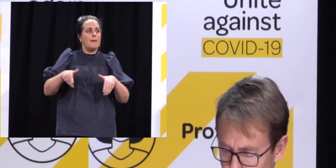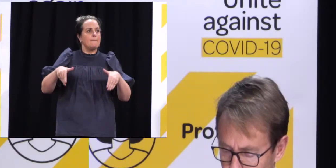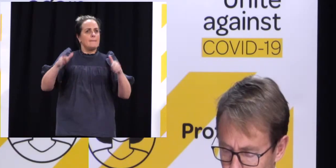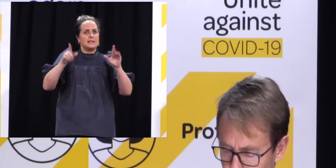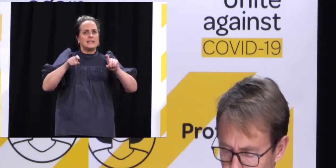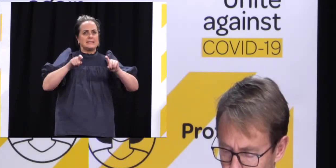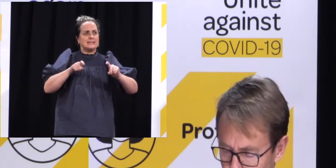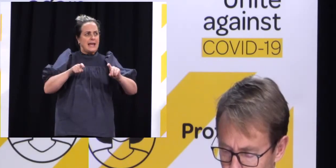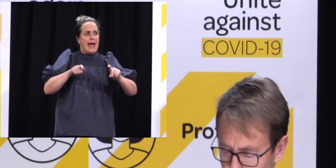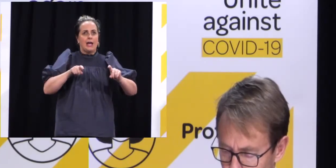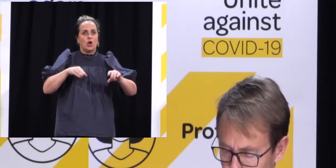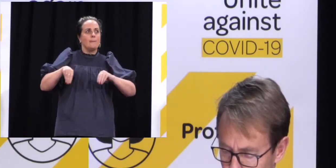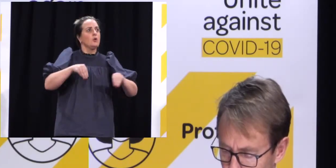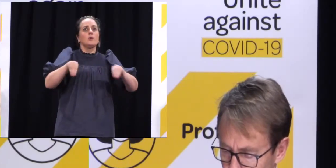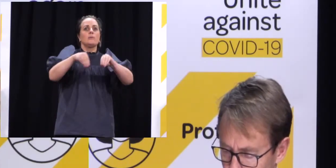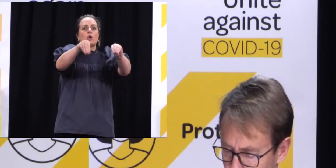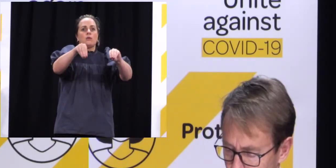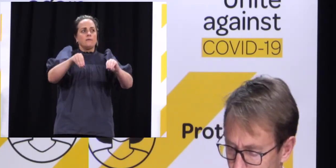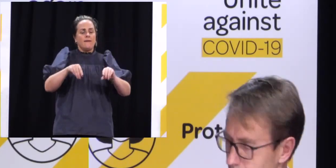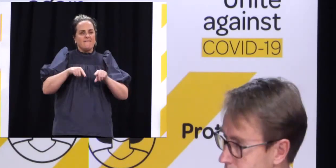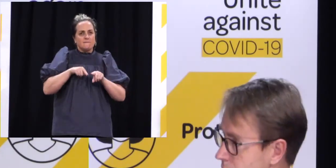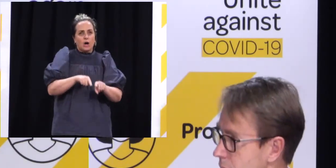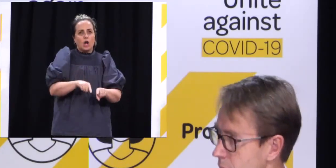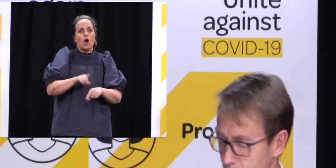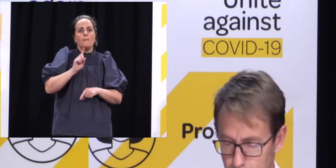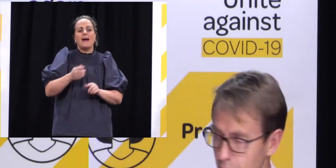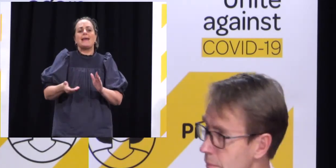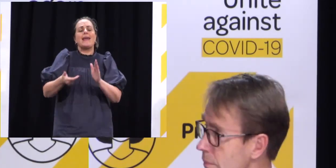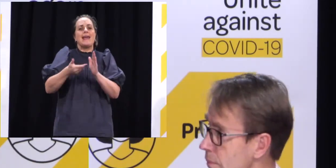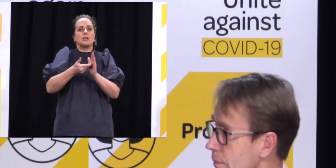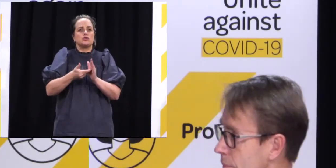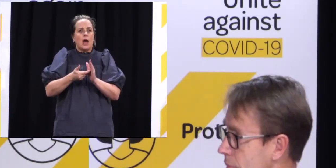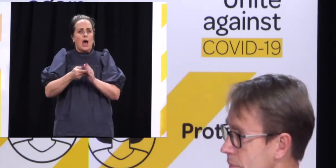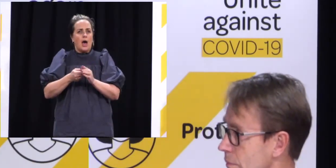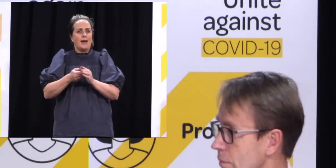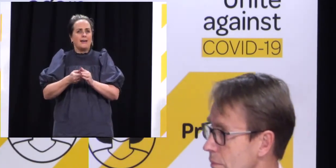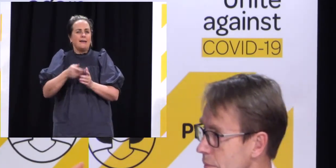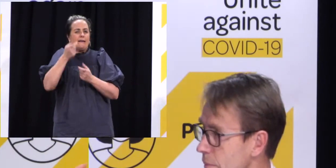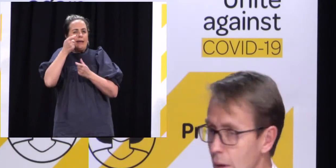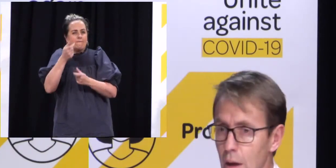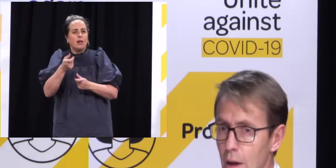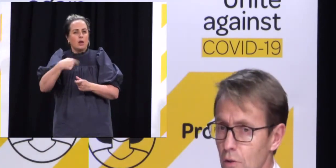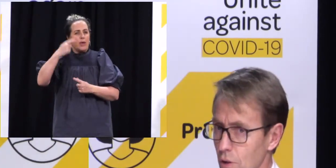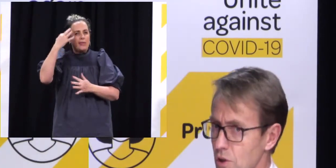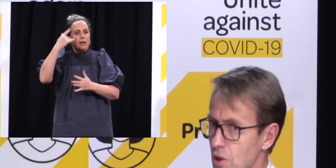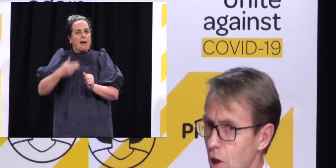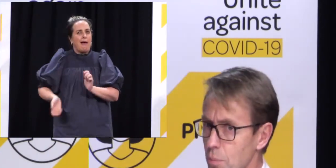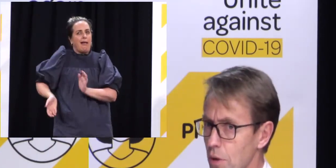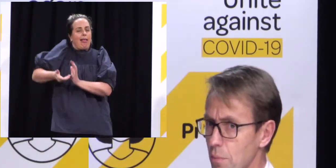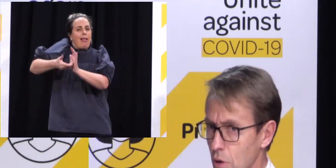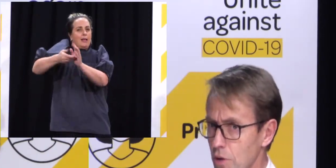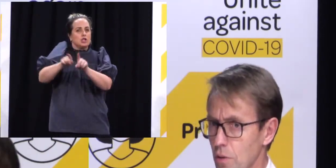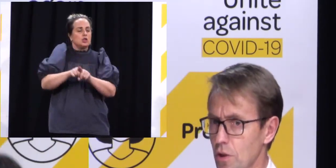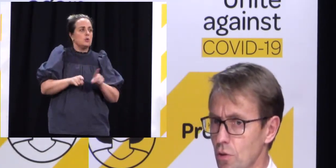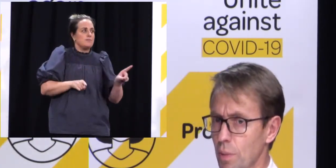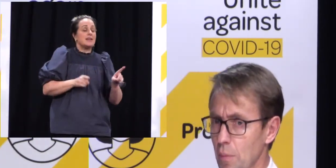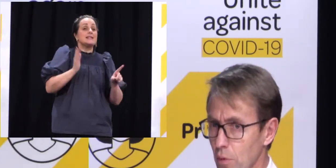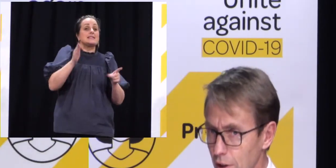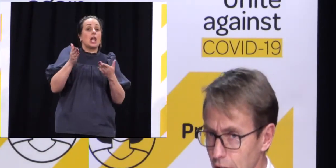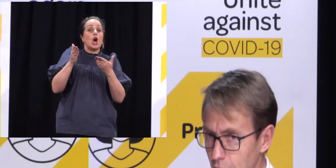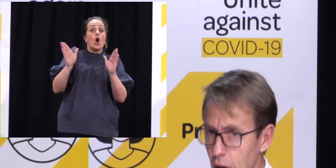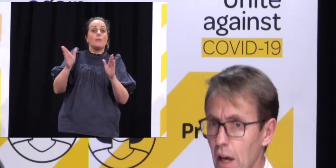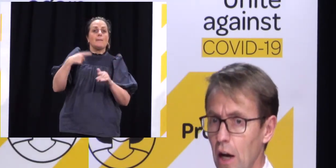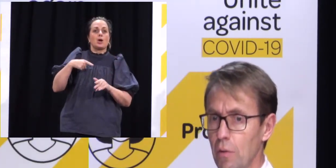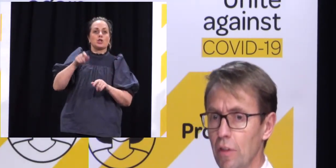all reinforced, but we are looking at some extra precautions at the Crowne Plaza while we undertake this investigation. So it's still open because there are still